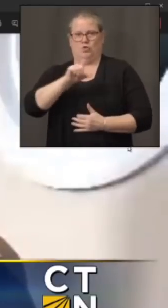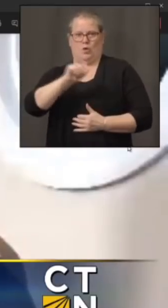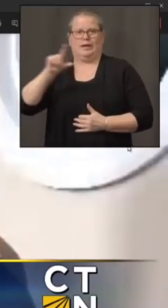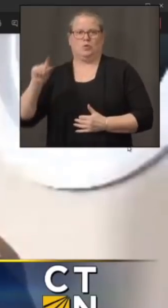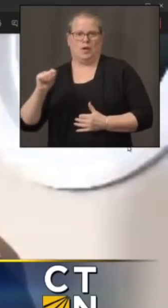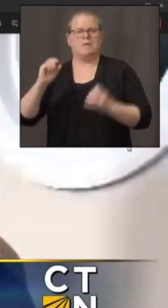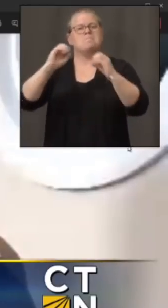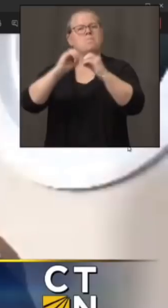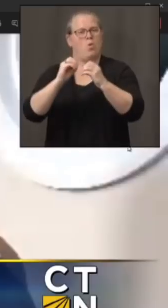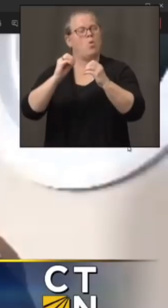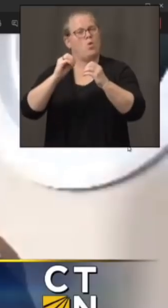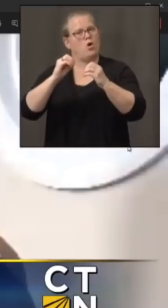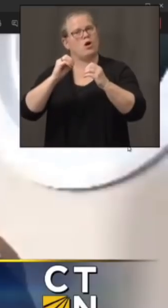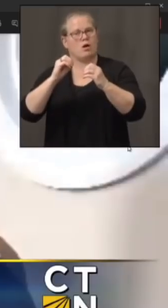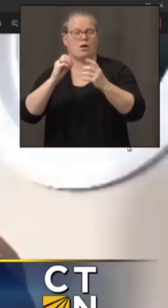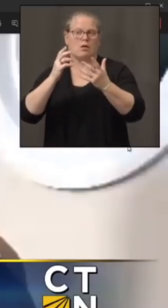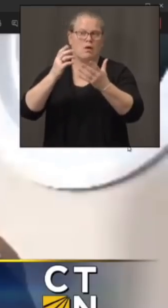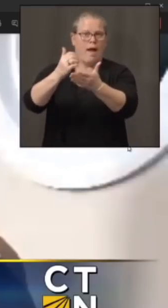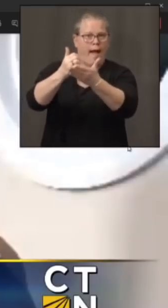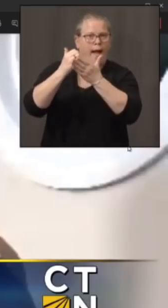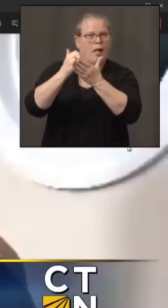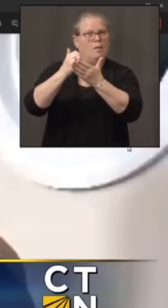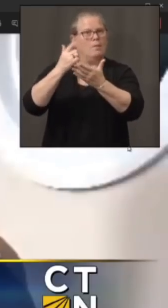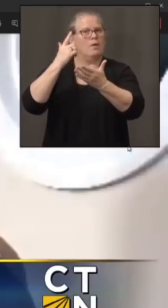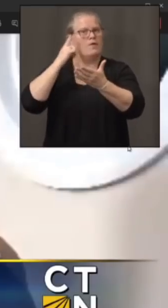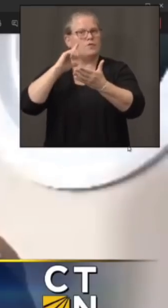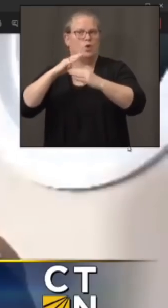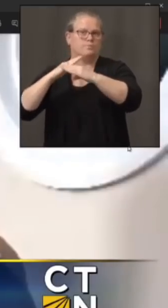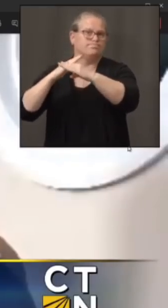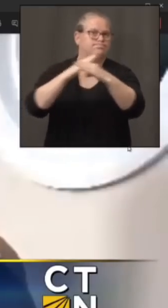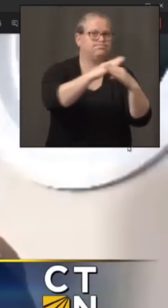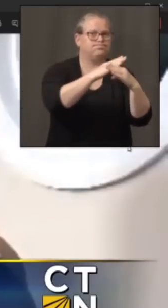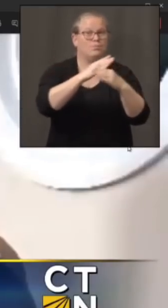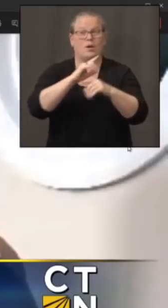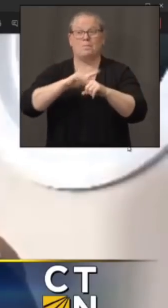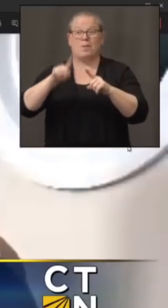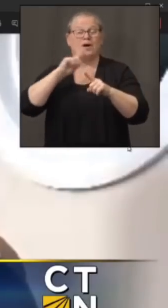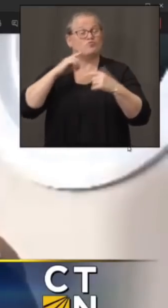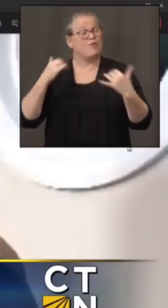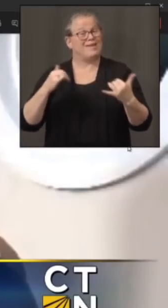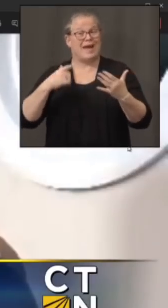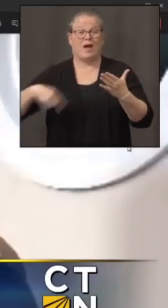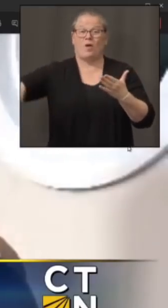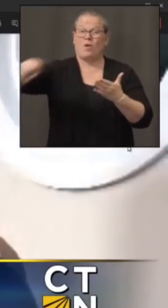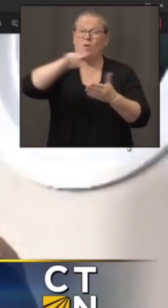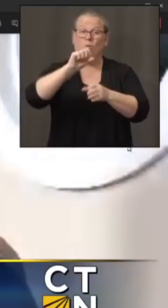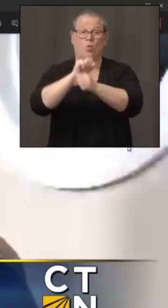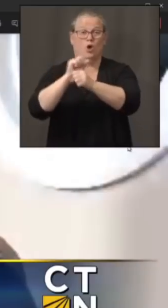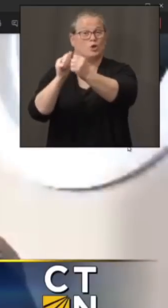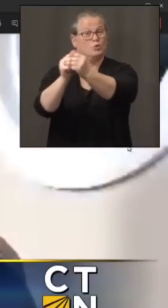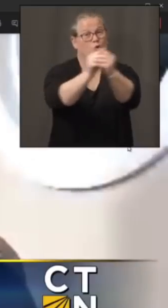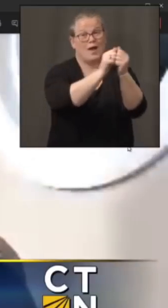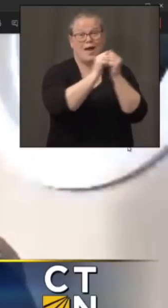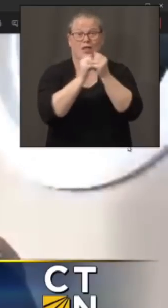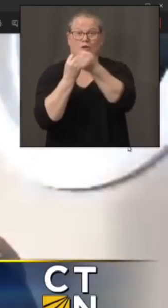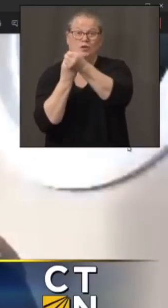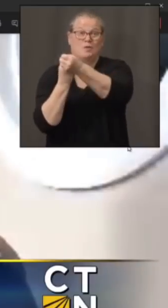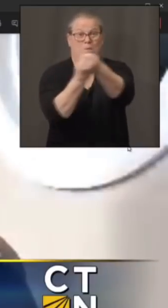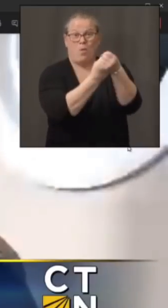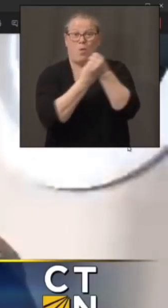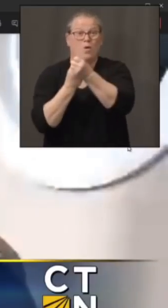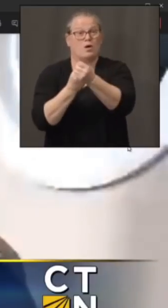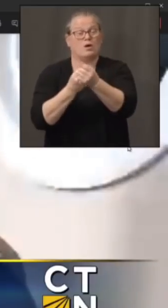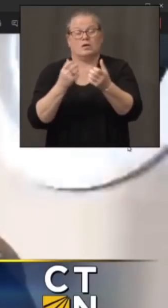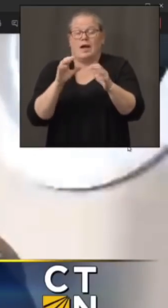need to try to, take collective action and do as much as we can to try to slow the spread, preserve the healthcare system, and